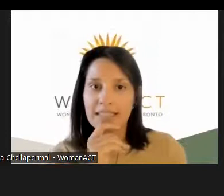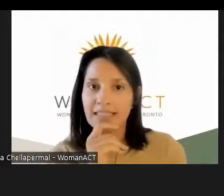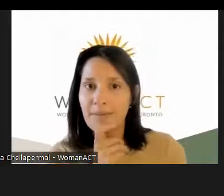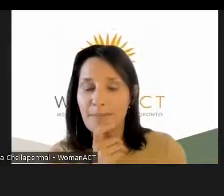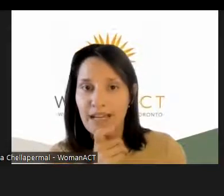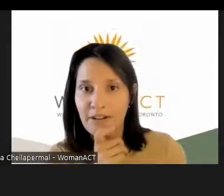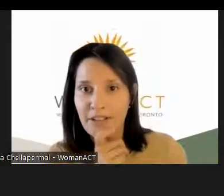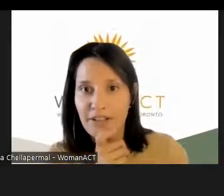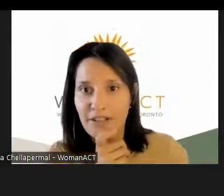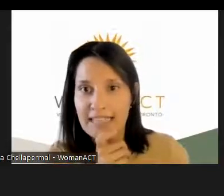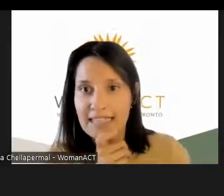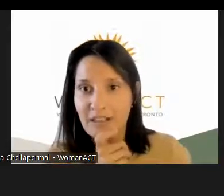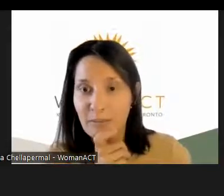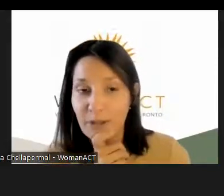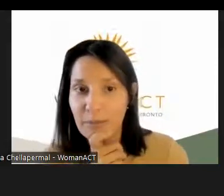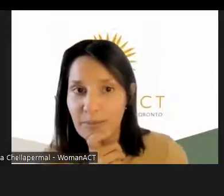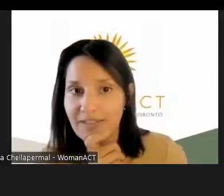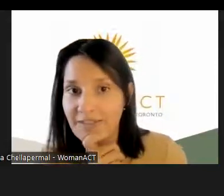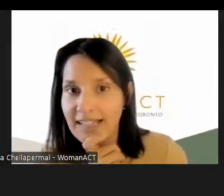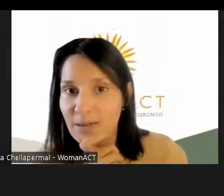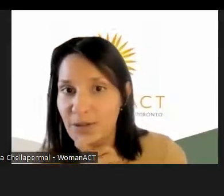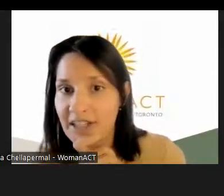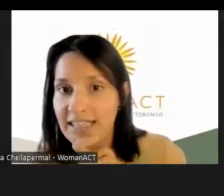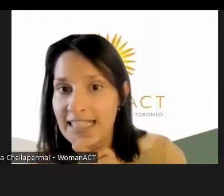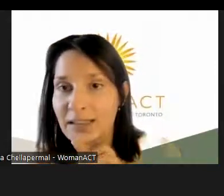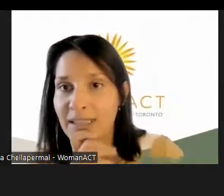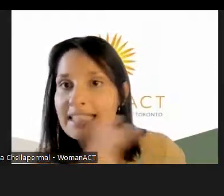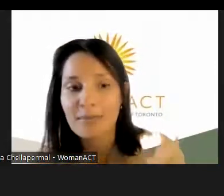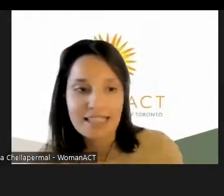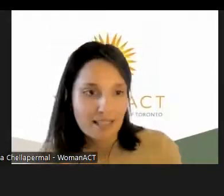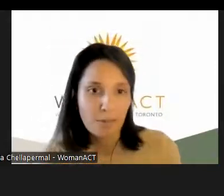What barriers do you think senior immigrant women face when trying to